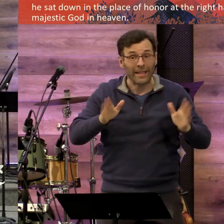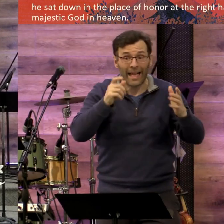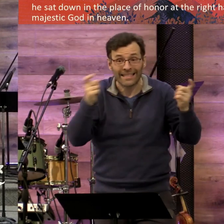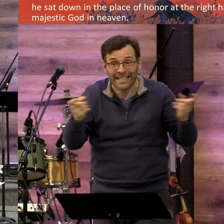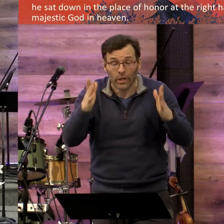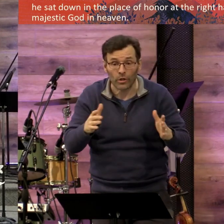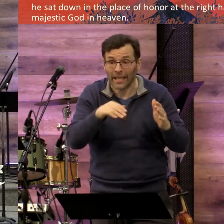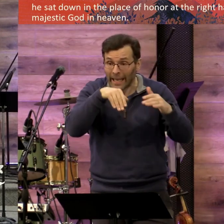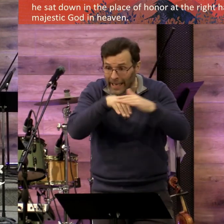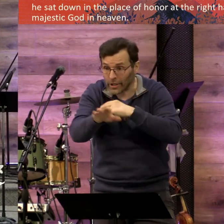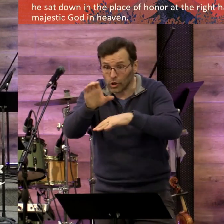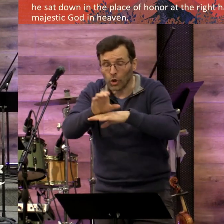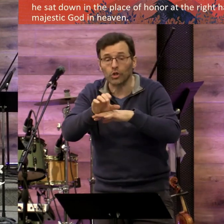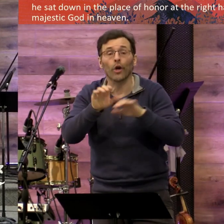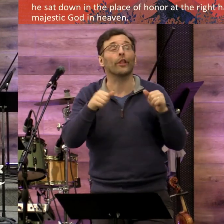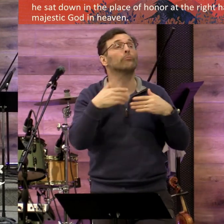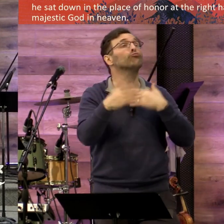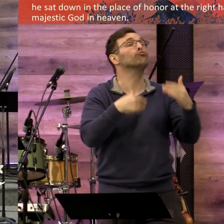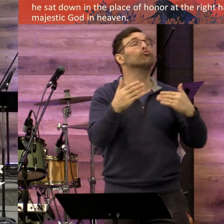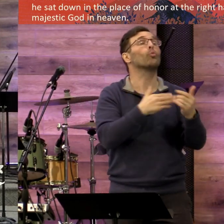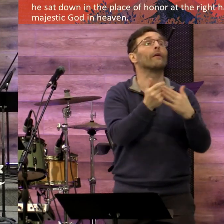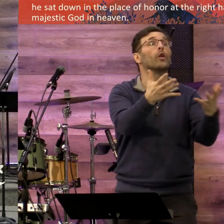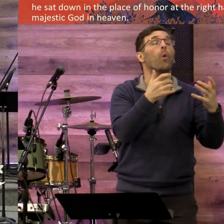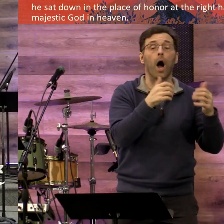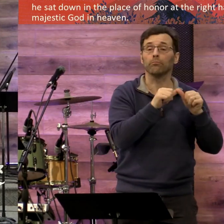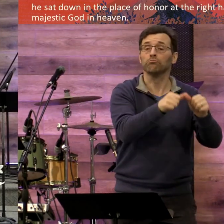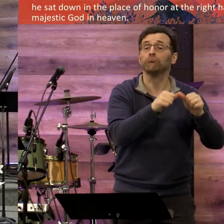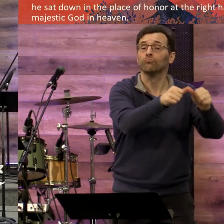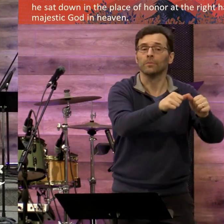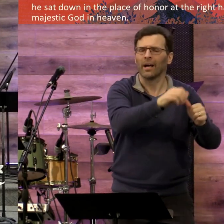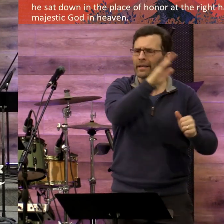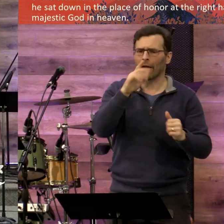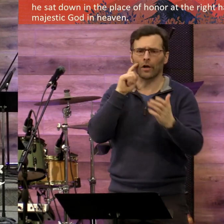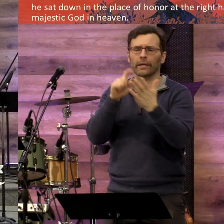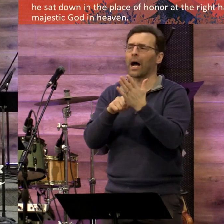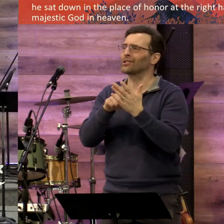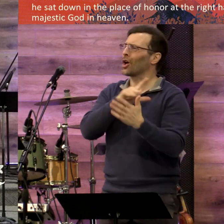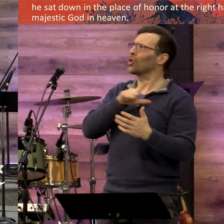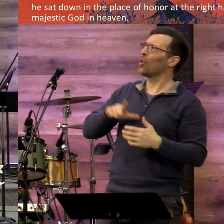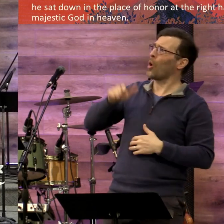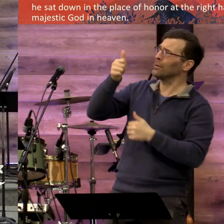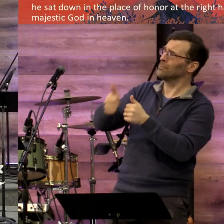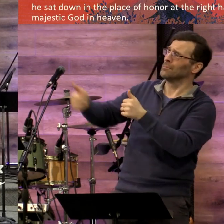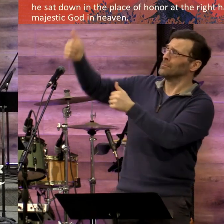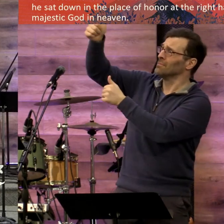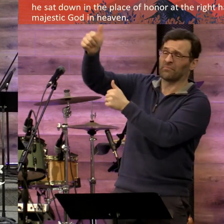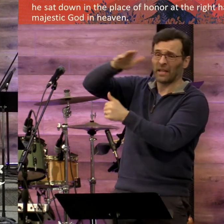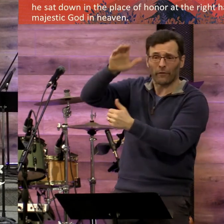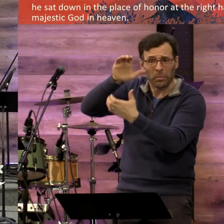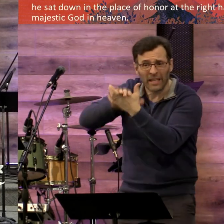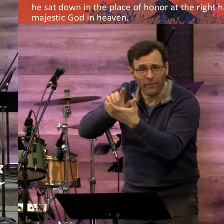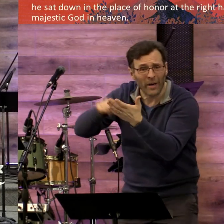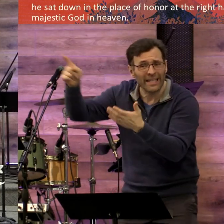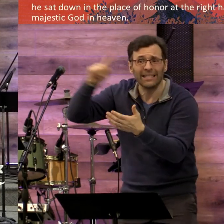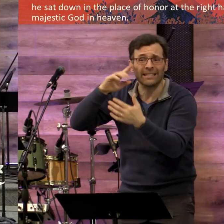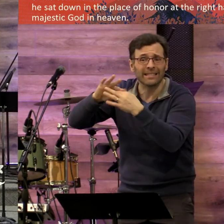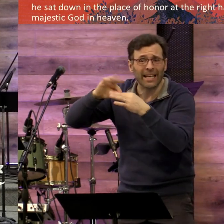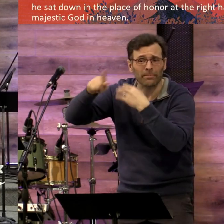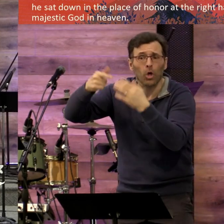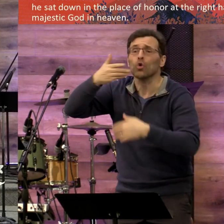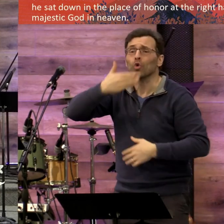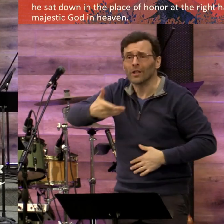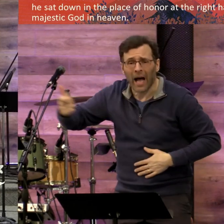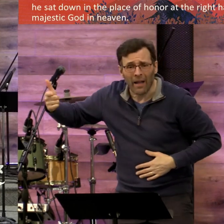to continue to do whatever it is that they want to do, never acknowledging the lordship of Jesus Christ, never believing what he says about the good